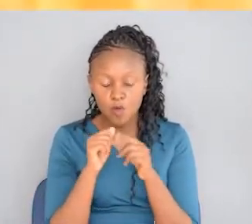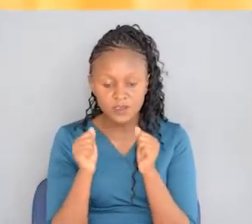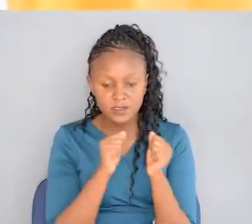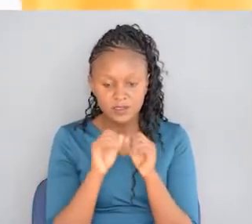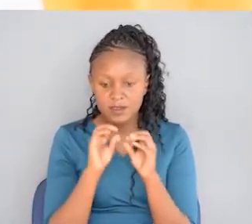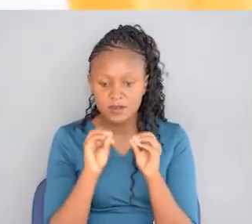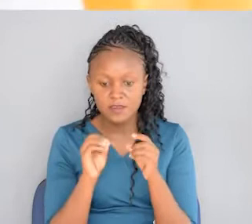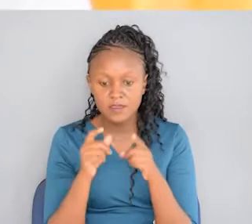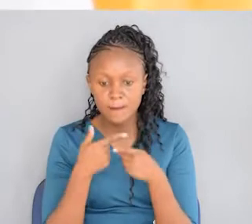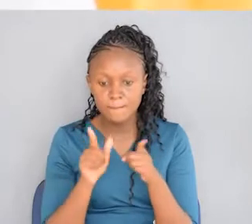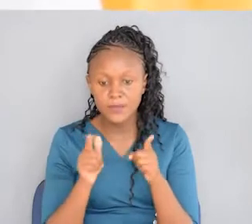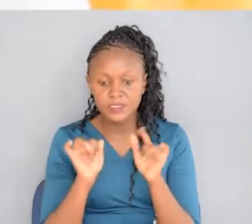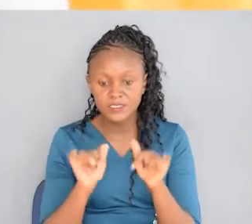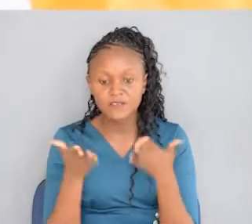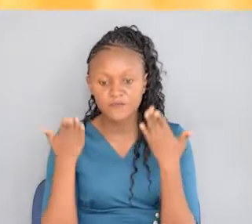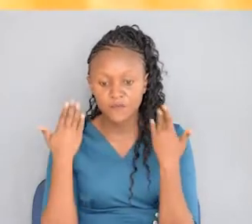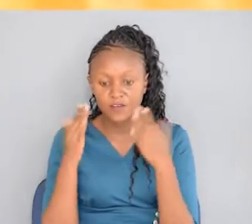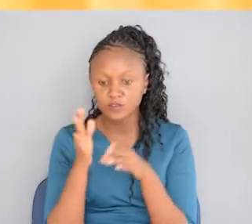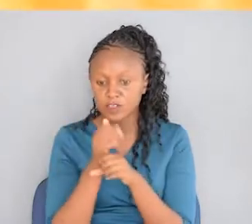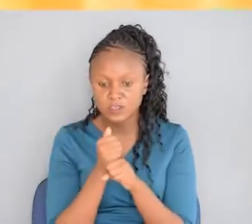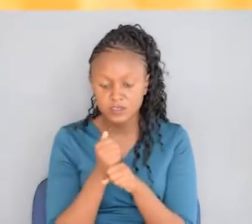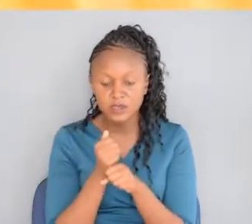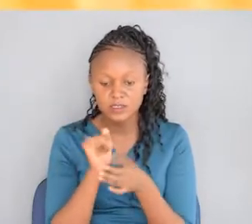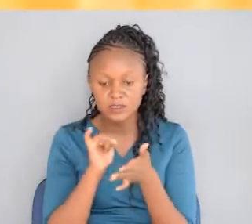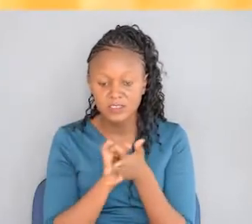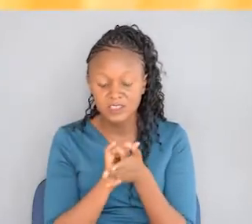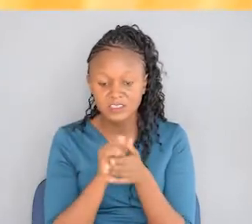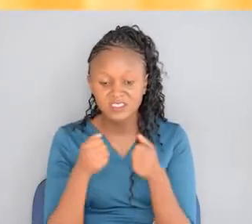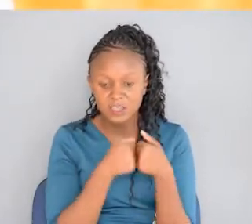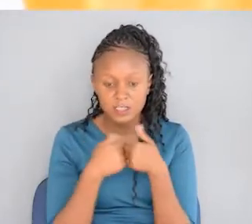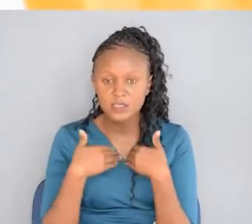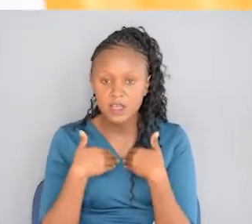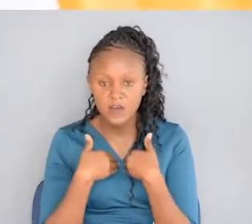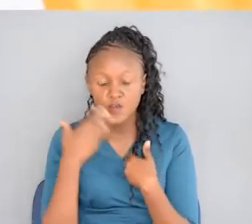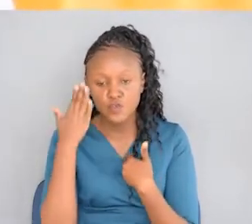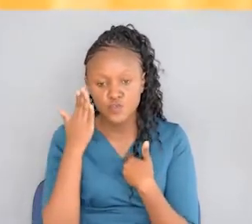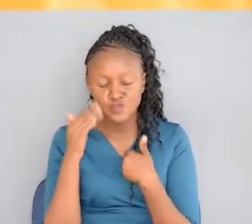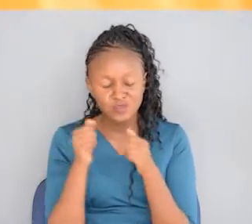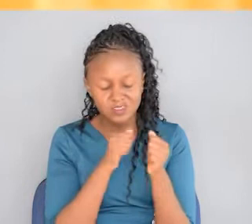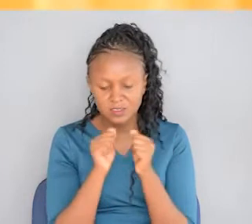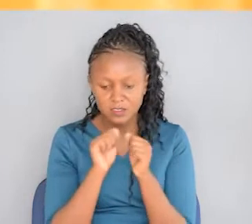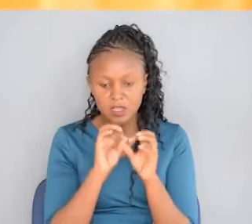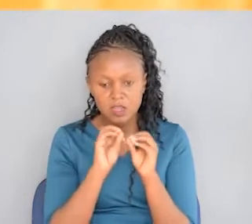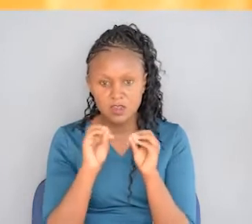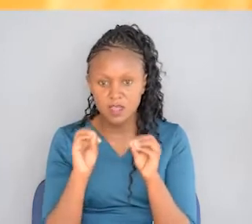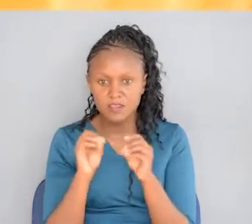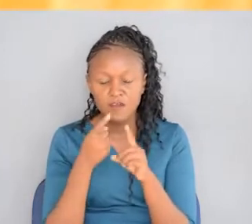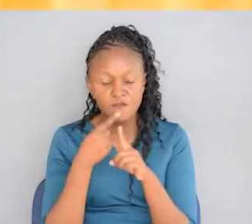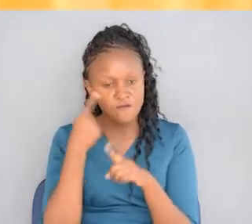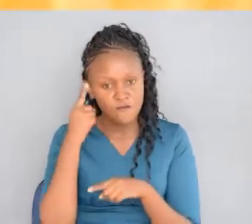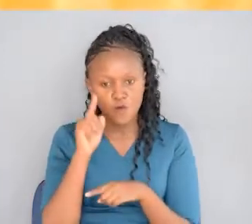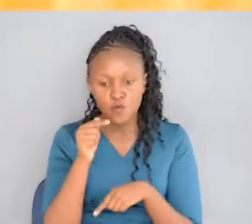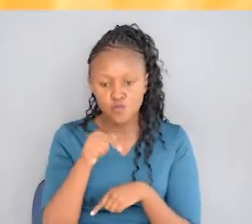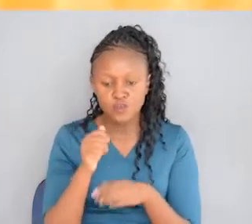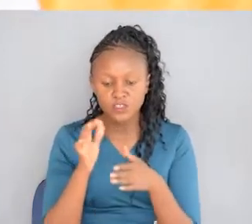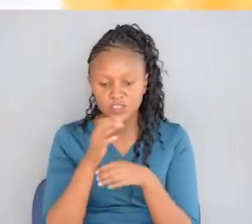they dwell rest forever. And indeed, oh Lord, in you we trust, Father, no matter what the challenges come, you will never be shaken, King of Kings,